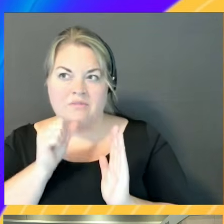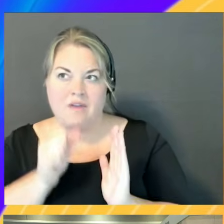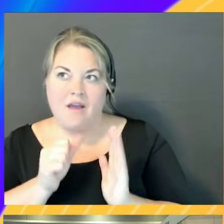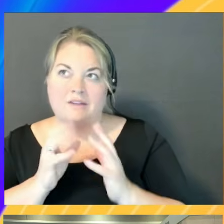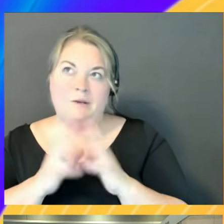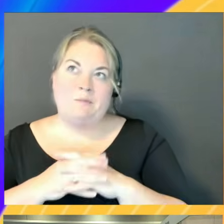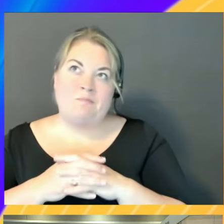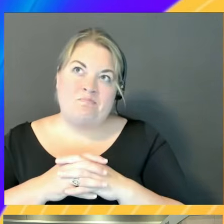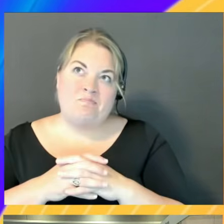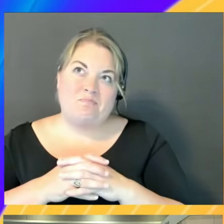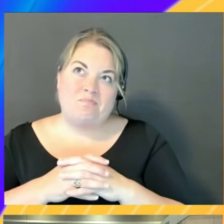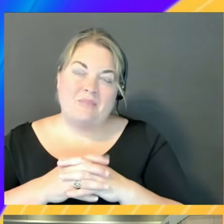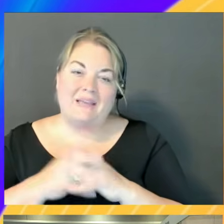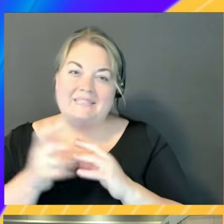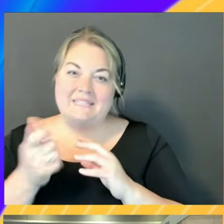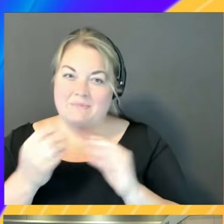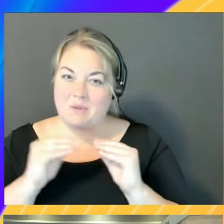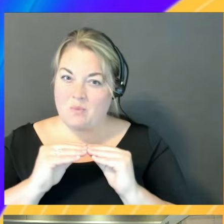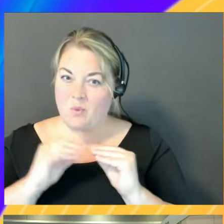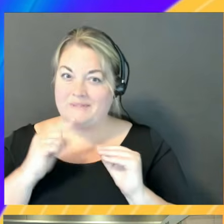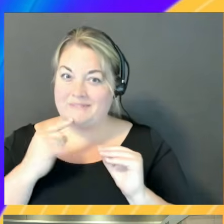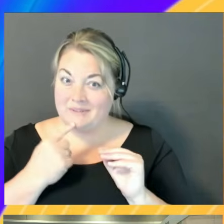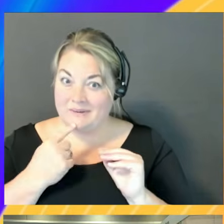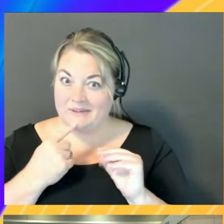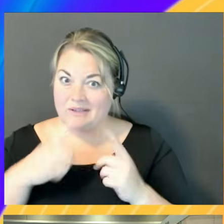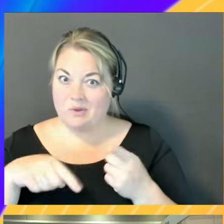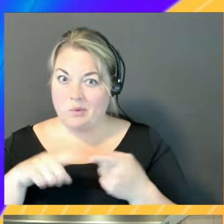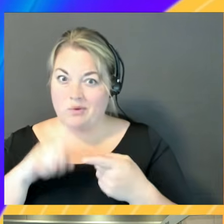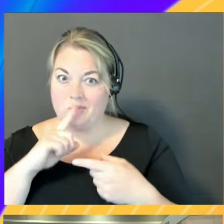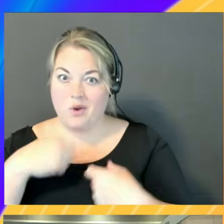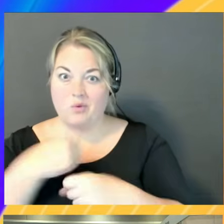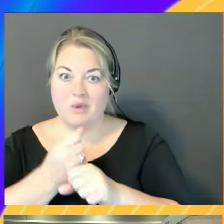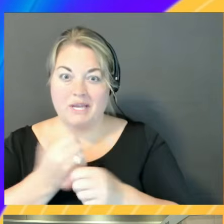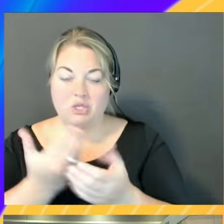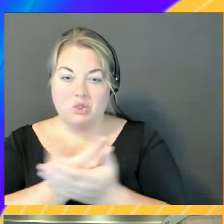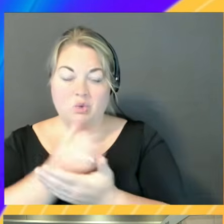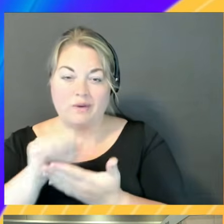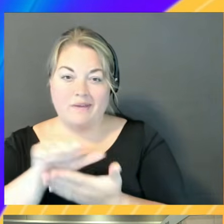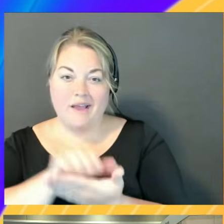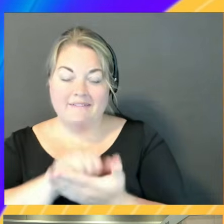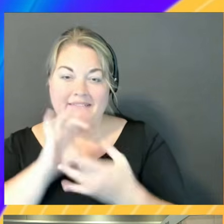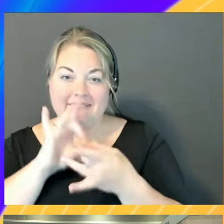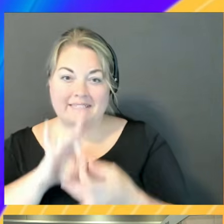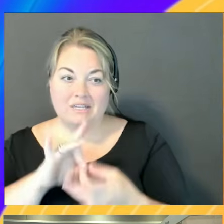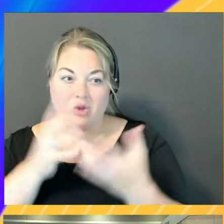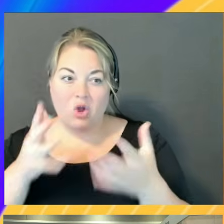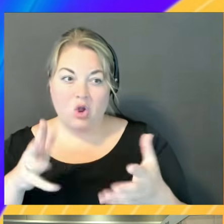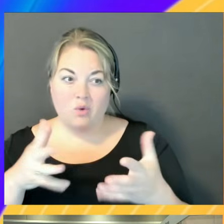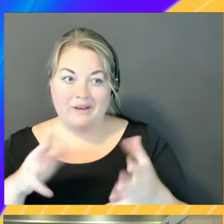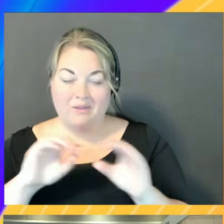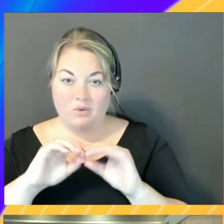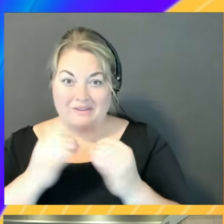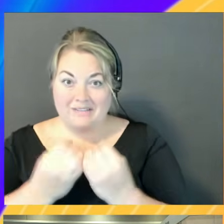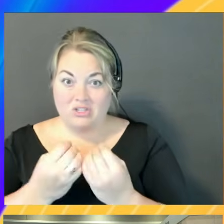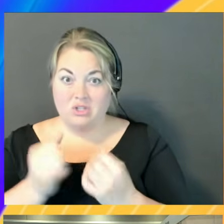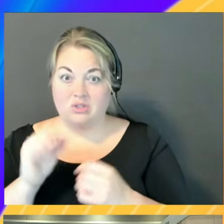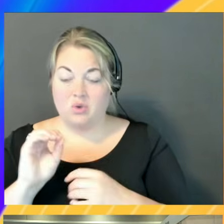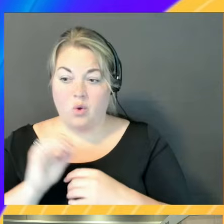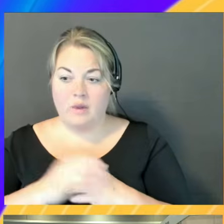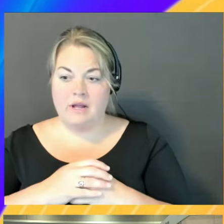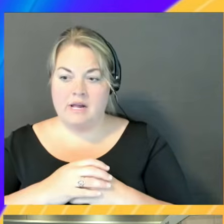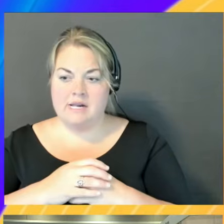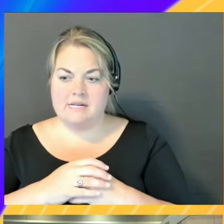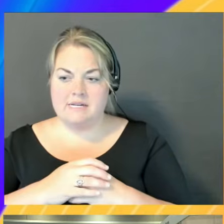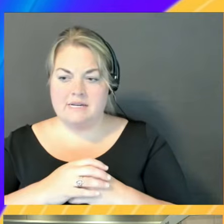a little bit more serious when you're creating brand new accounts that are linked already in organizations. So that helps